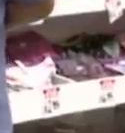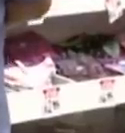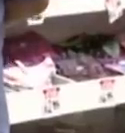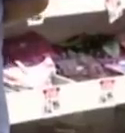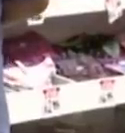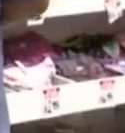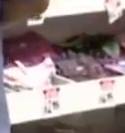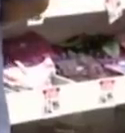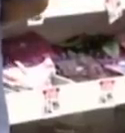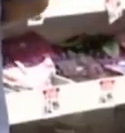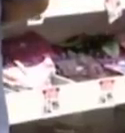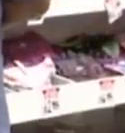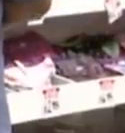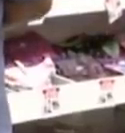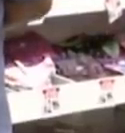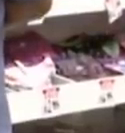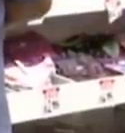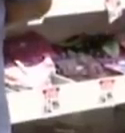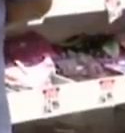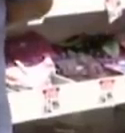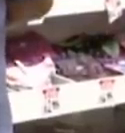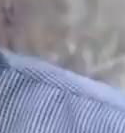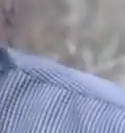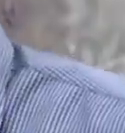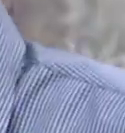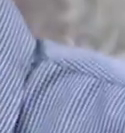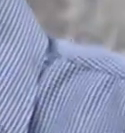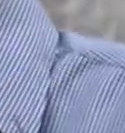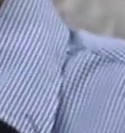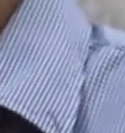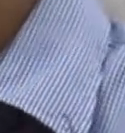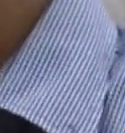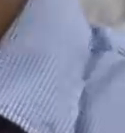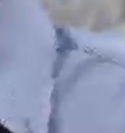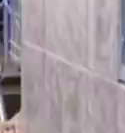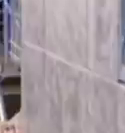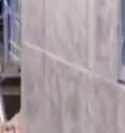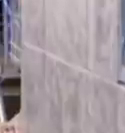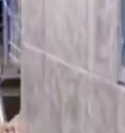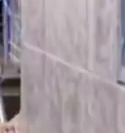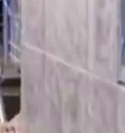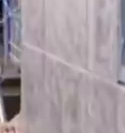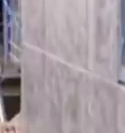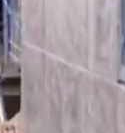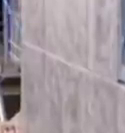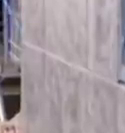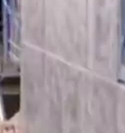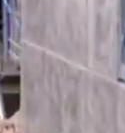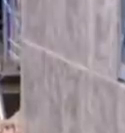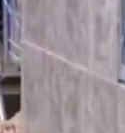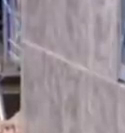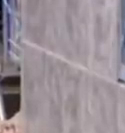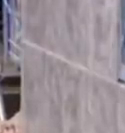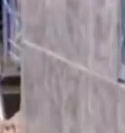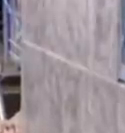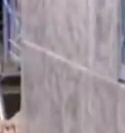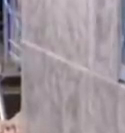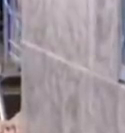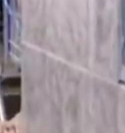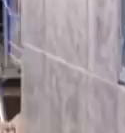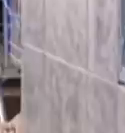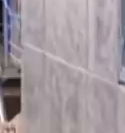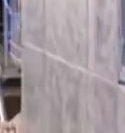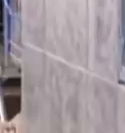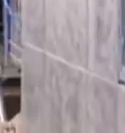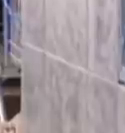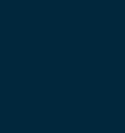Retailers Association President Jitesh Patel is disappointed with some businesses failing to comply despite warnings from